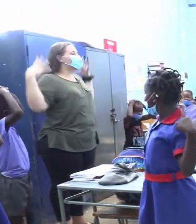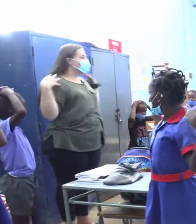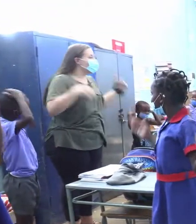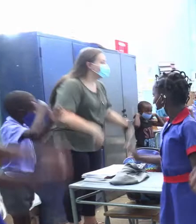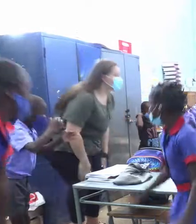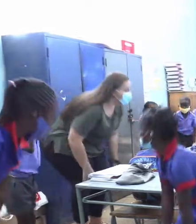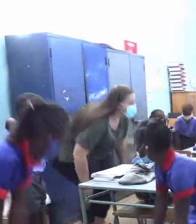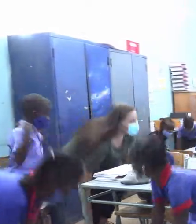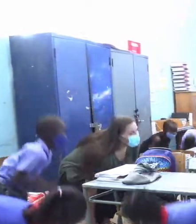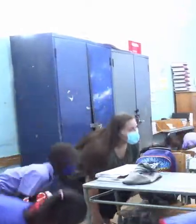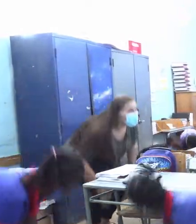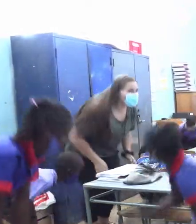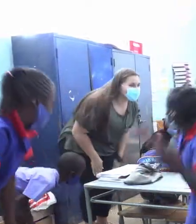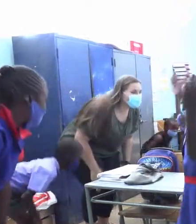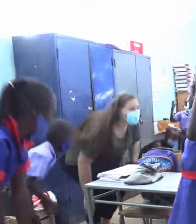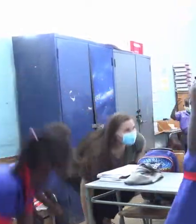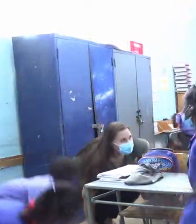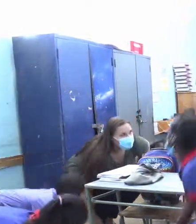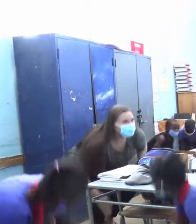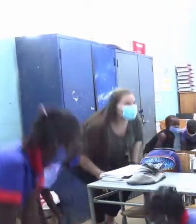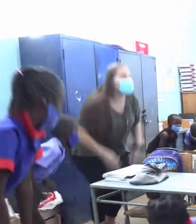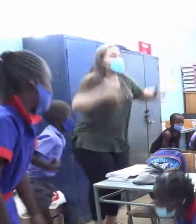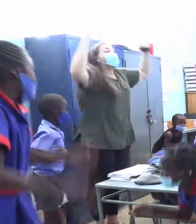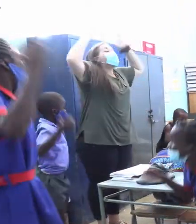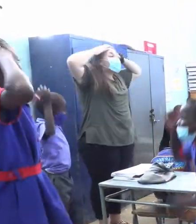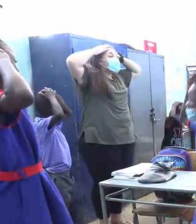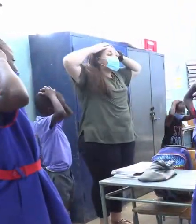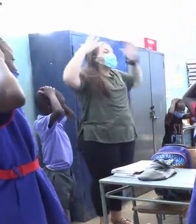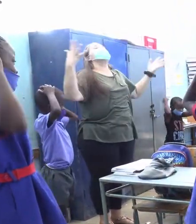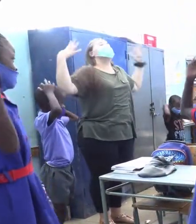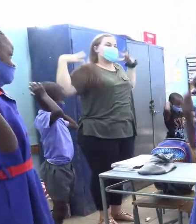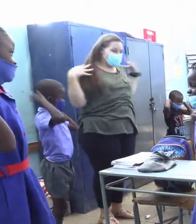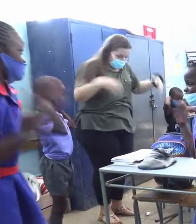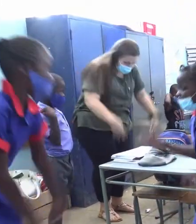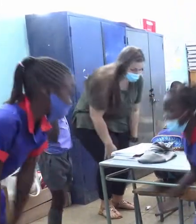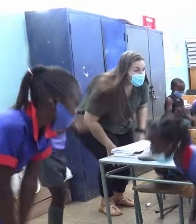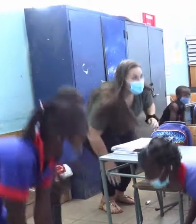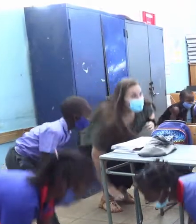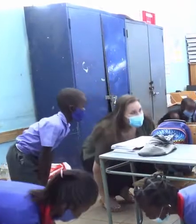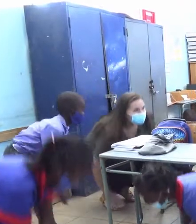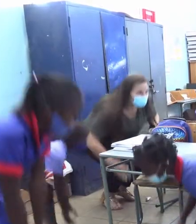Head, shoulders, knees and toes, knees and toes. Head, shoulders.